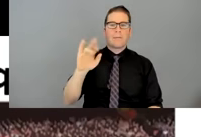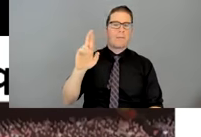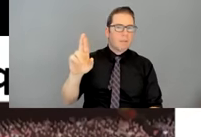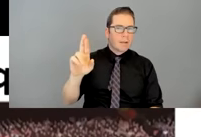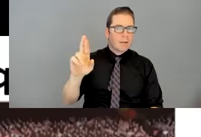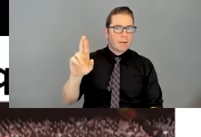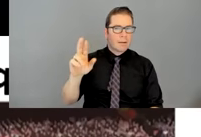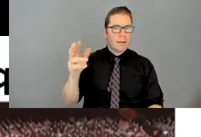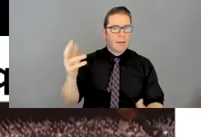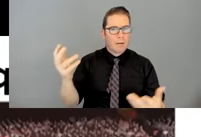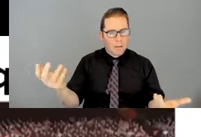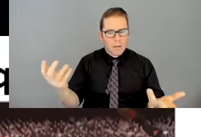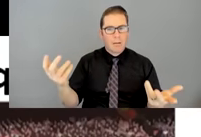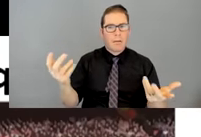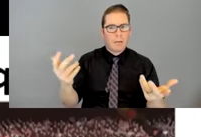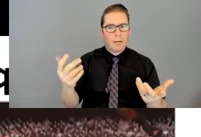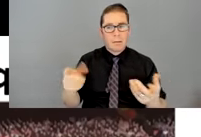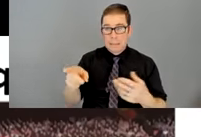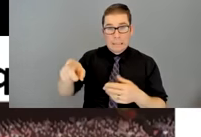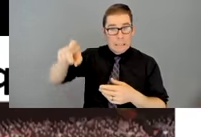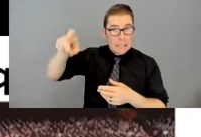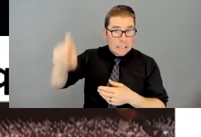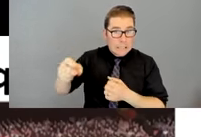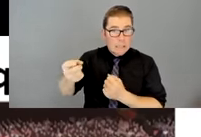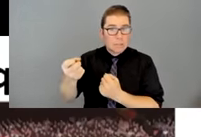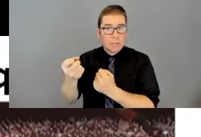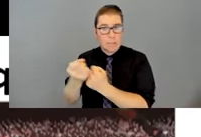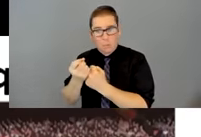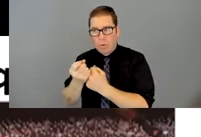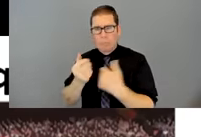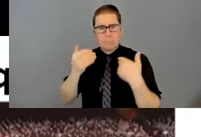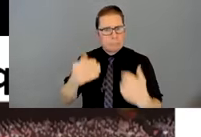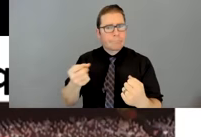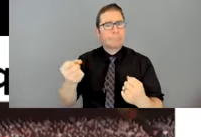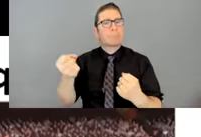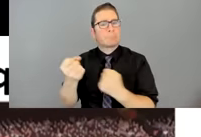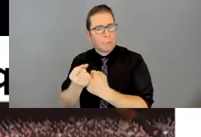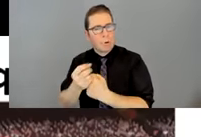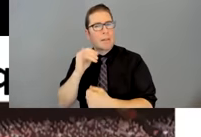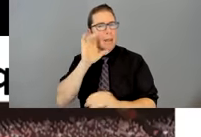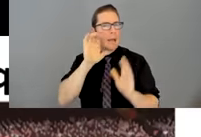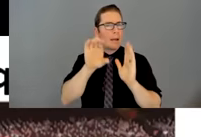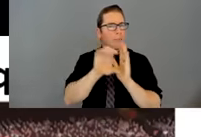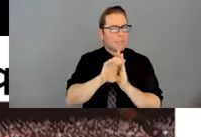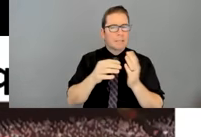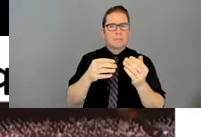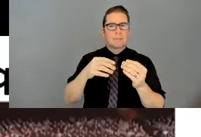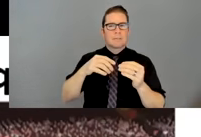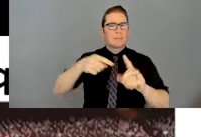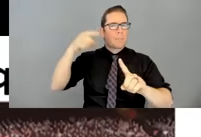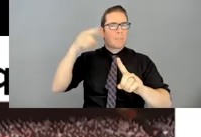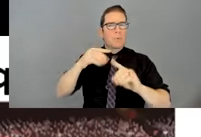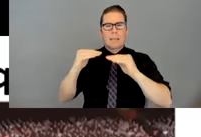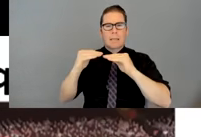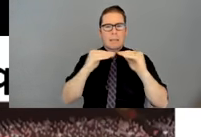on differing needs for equal opportunity, right? In this particular image, it's the equal opportunity to view the soccer